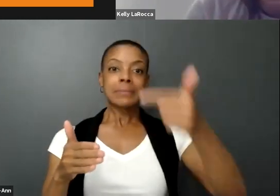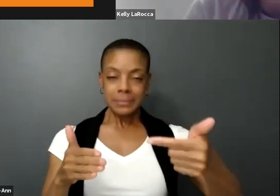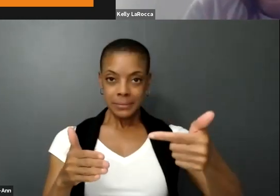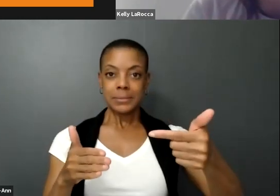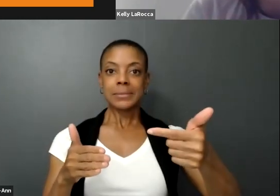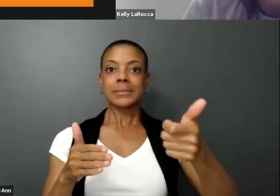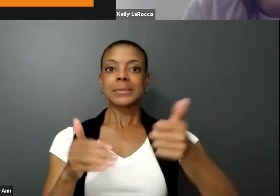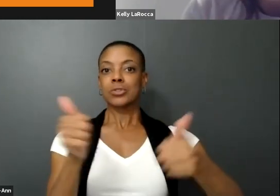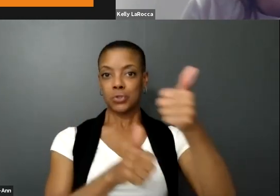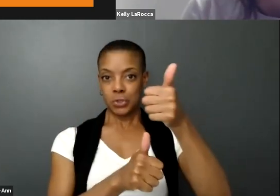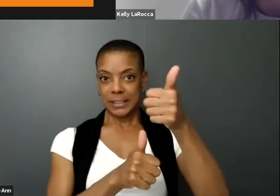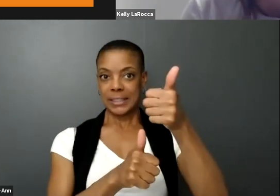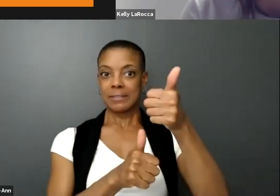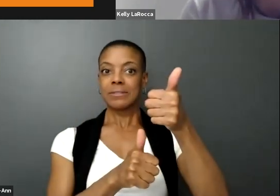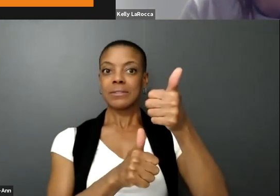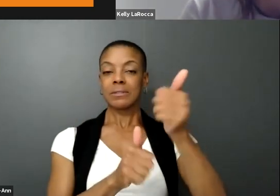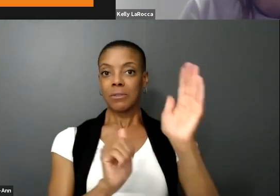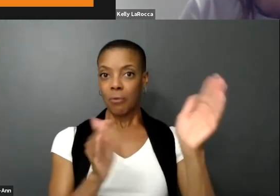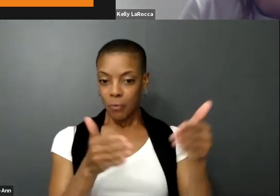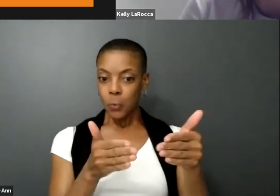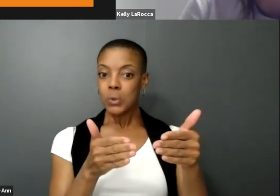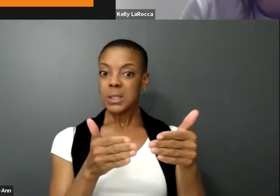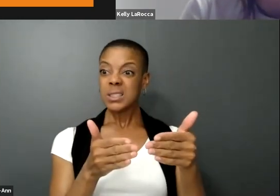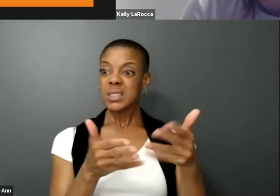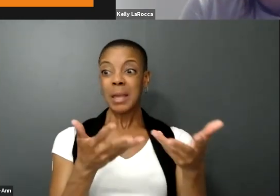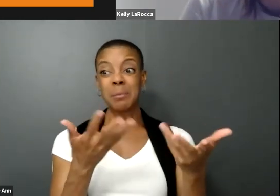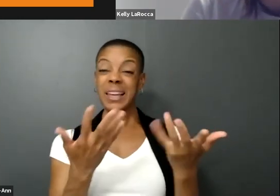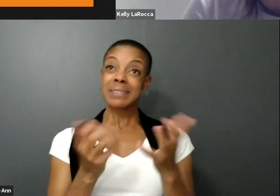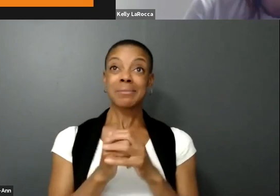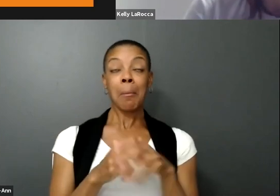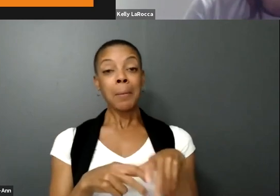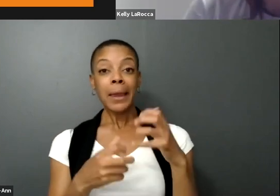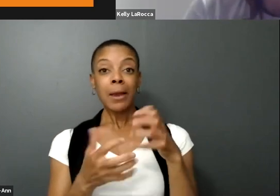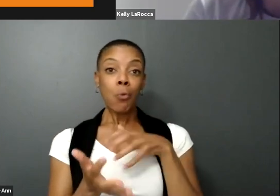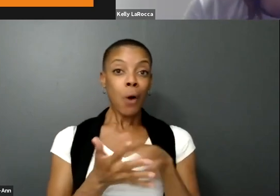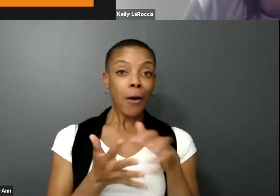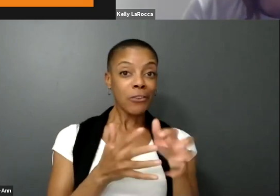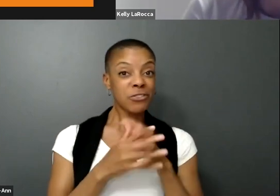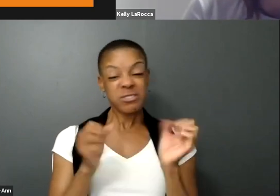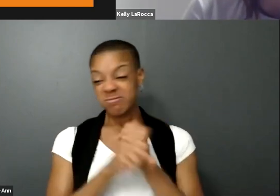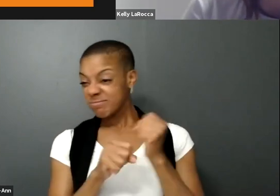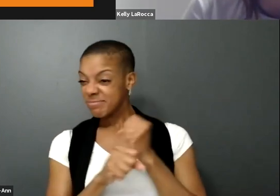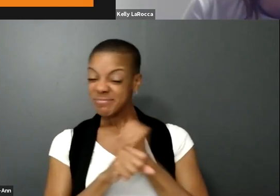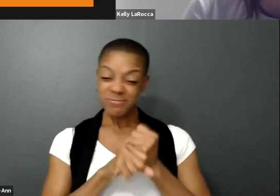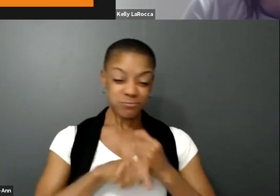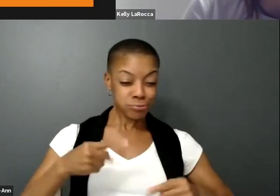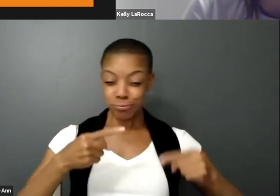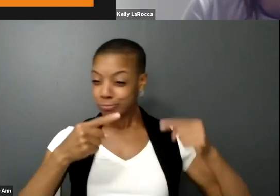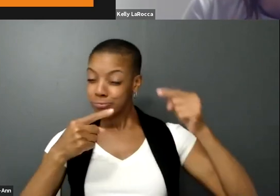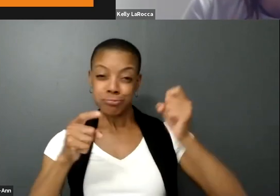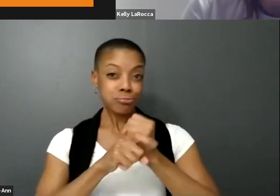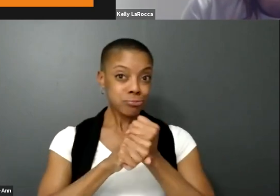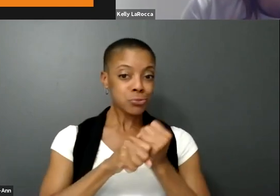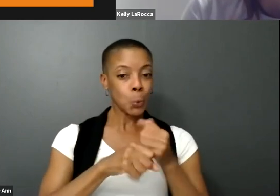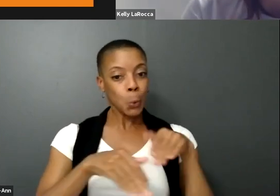more on, who were actually pretty rough and tumble, if you will, and really fought to get into the boardrooms of the